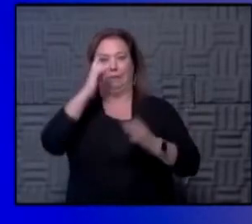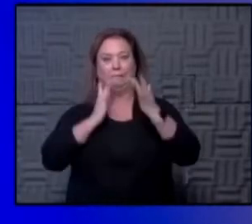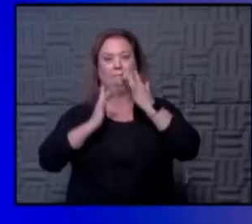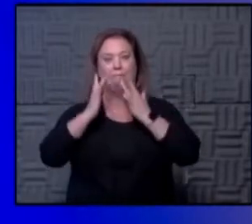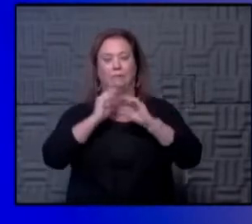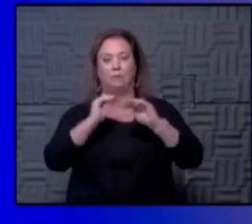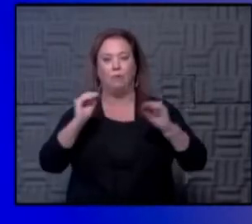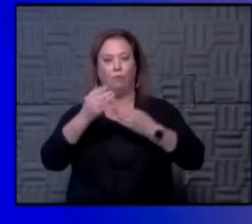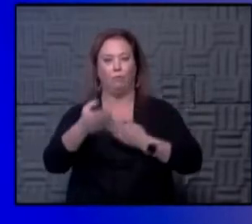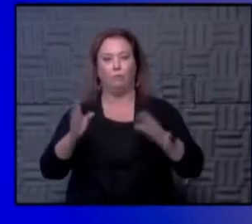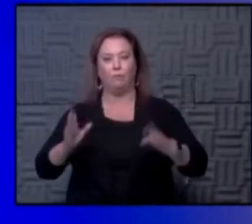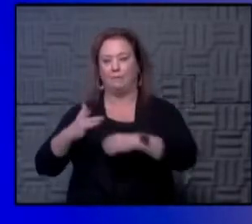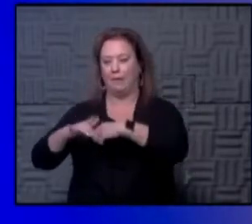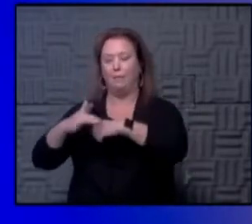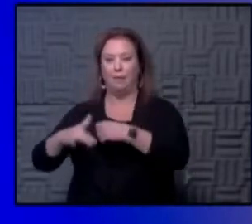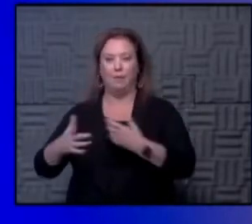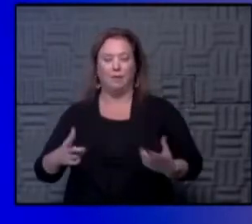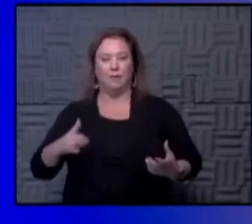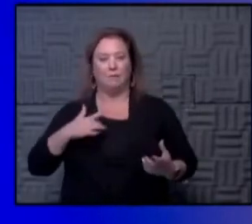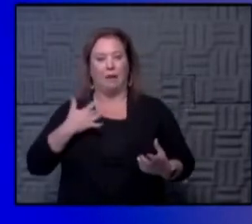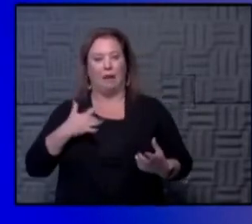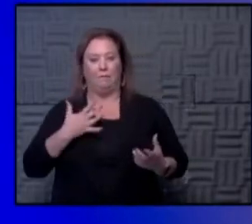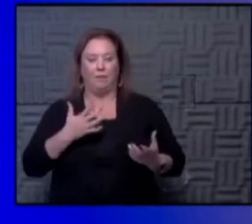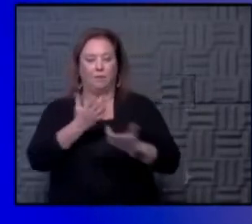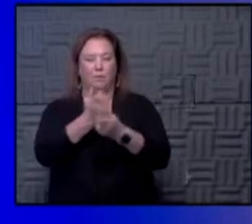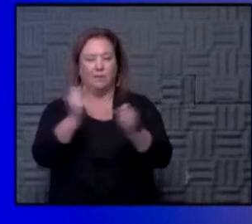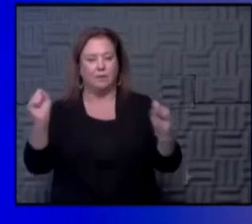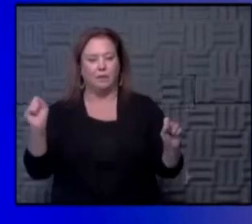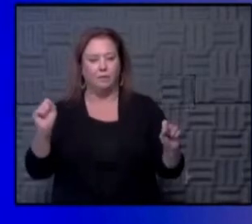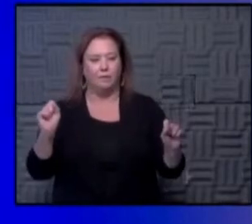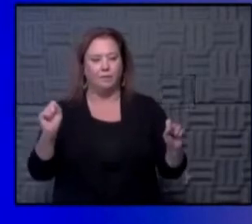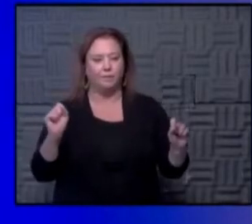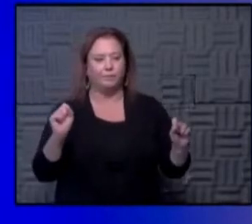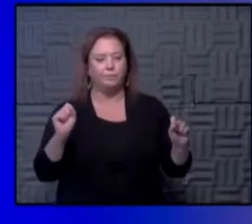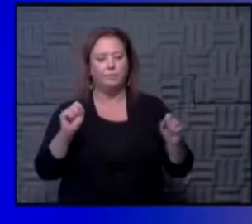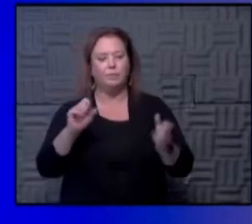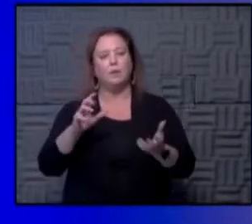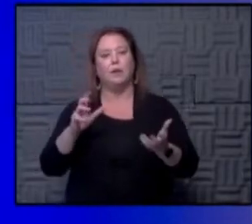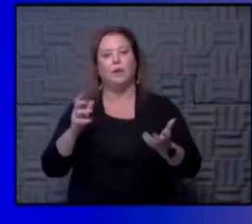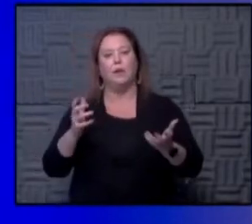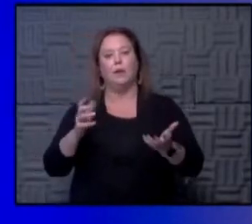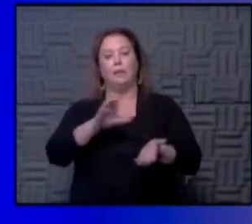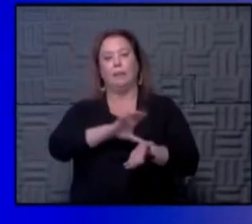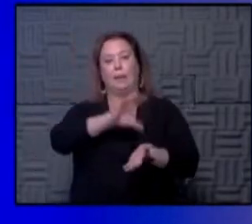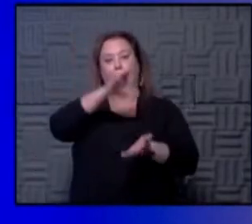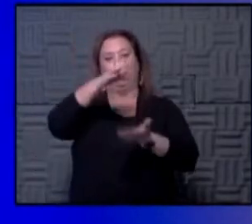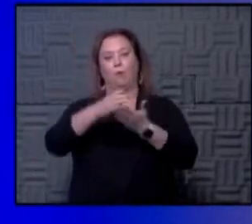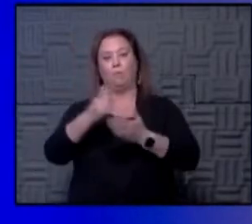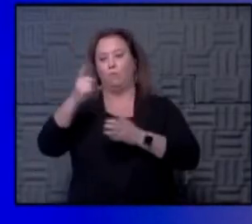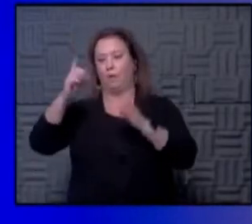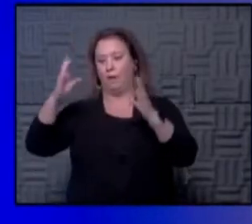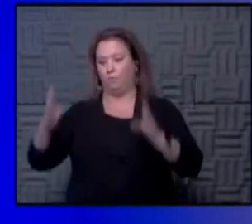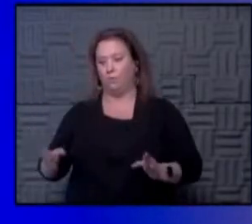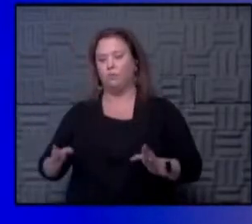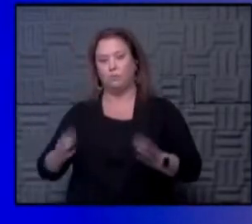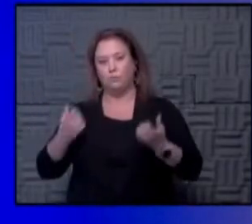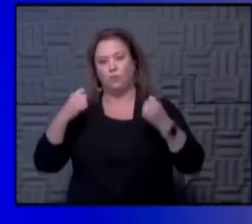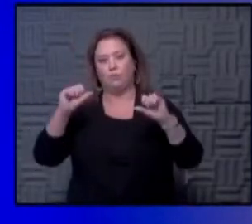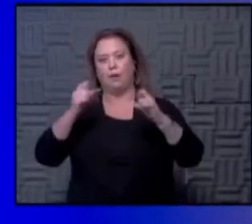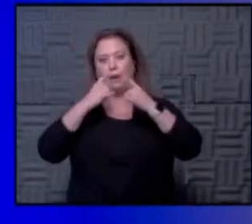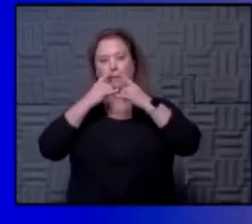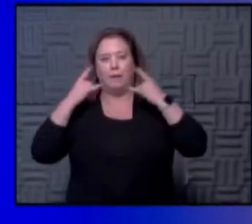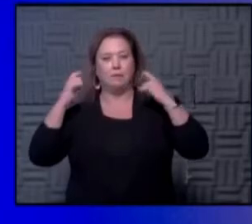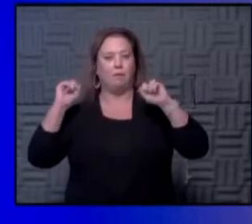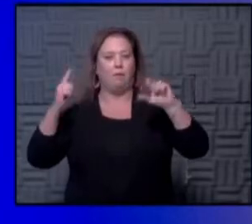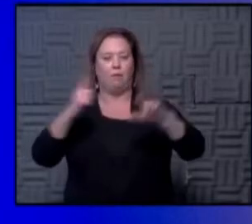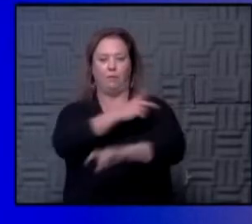rooms, I do probably feel it's going to be safe. The amount that one person, now we do try to mask all of